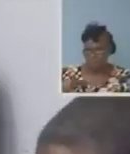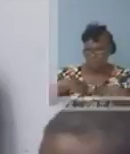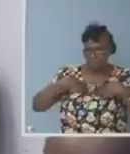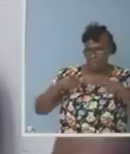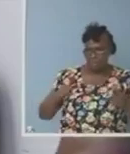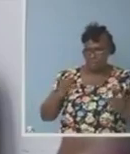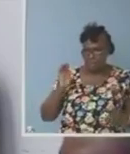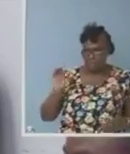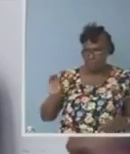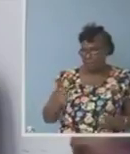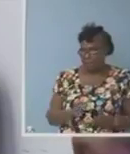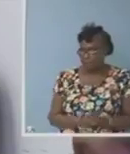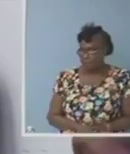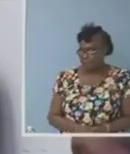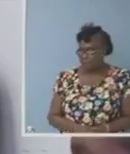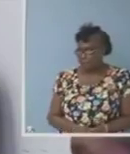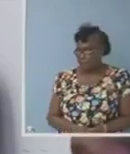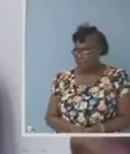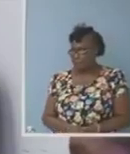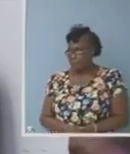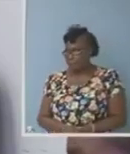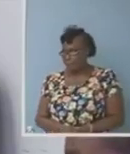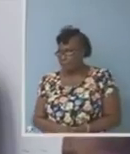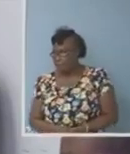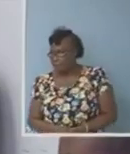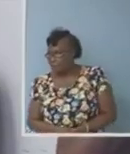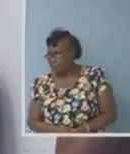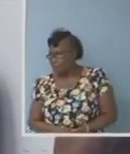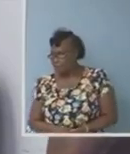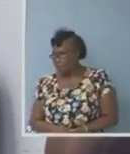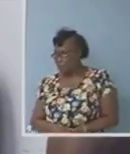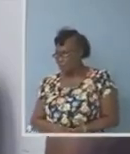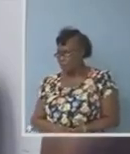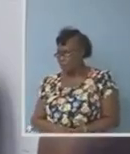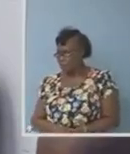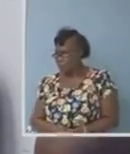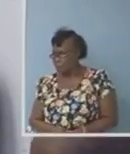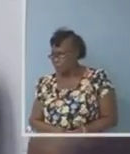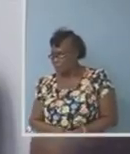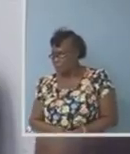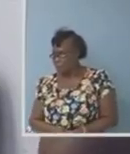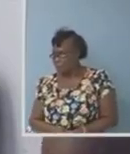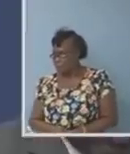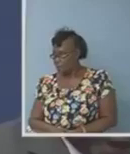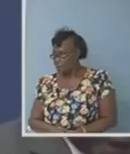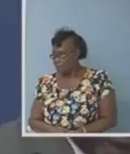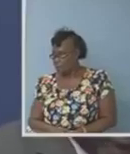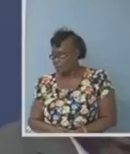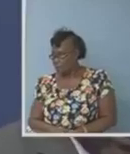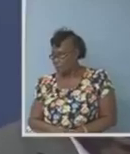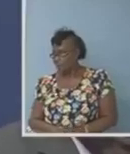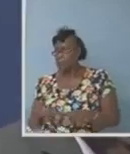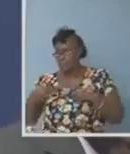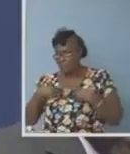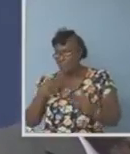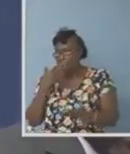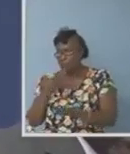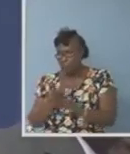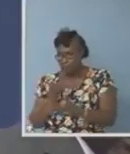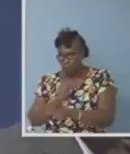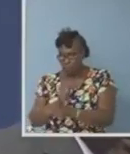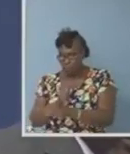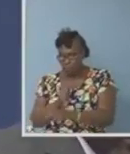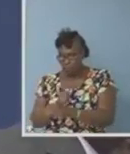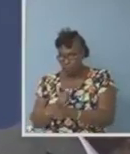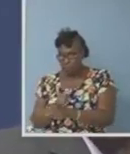also addressing this issue, overwhelming issue? Well, one of the good things is that we have very competent staff in